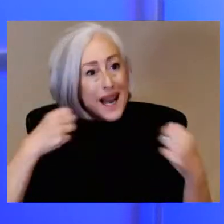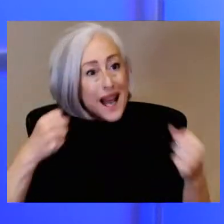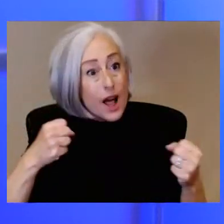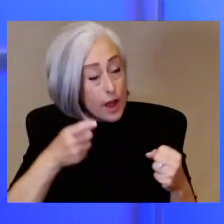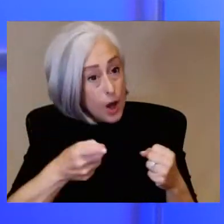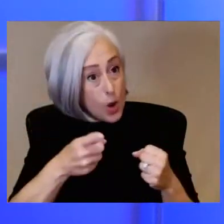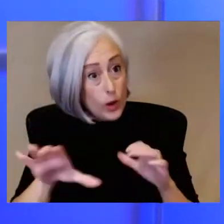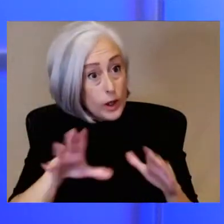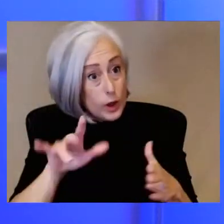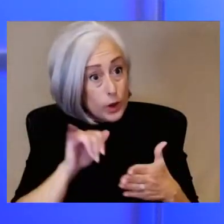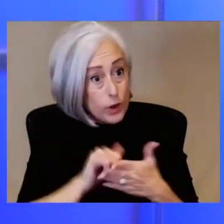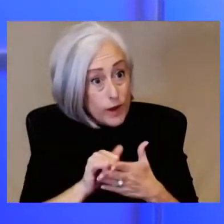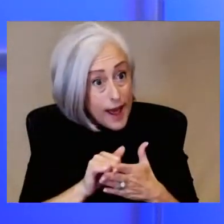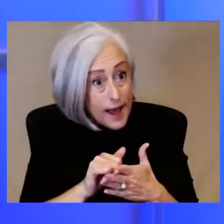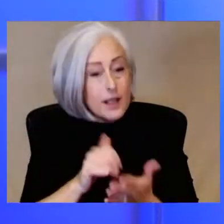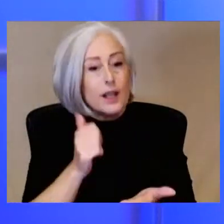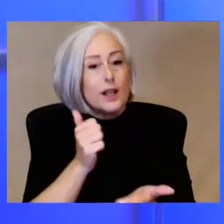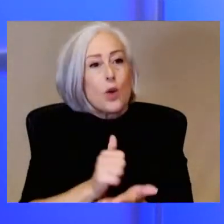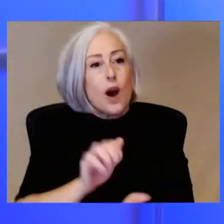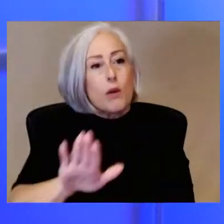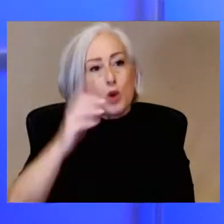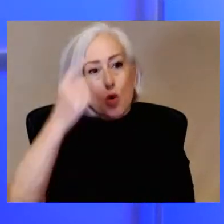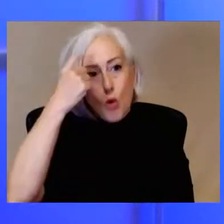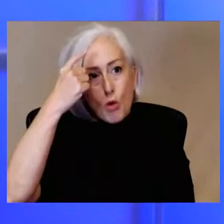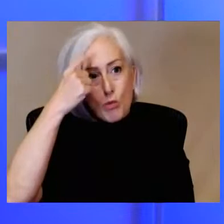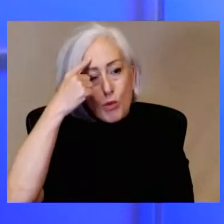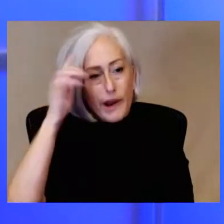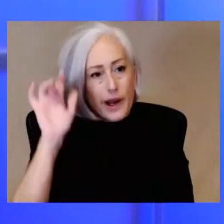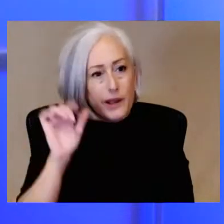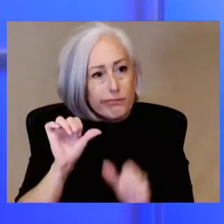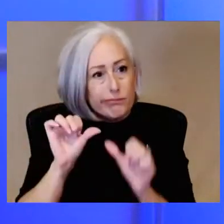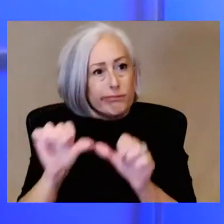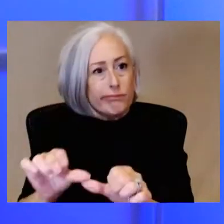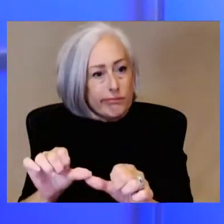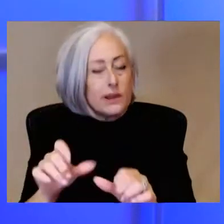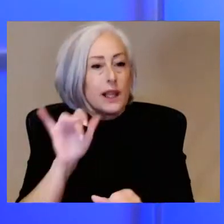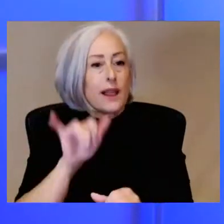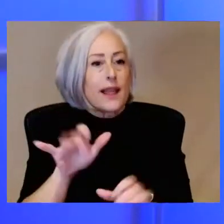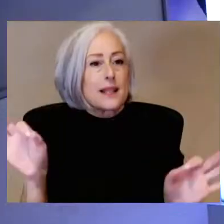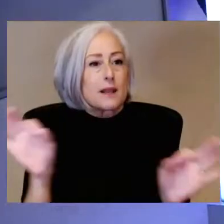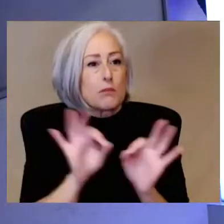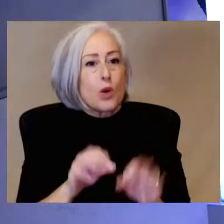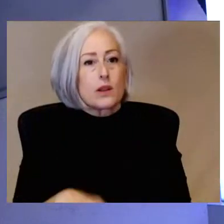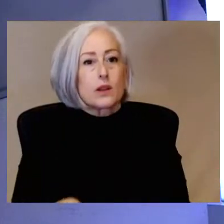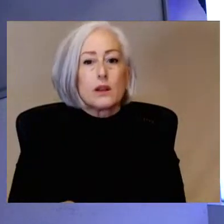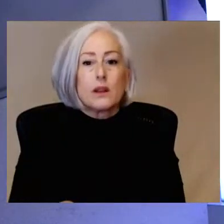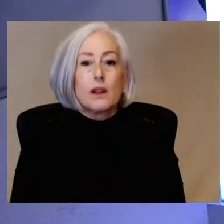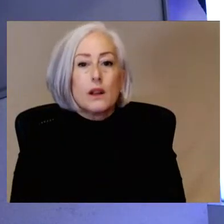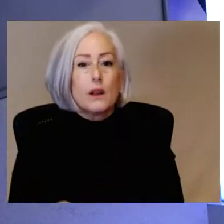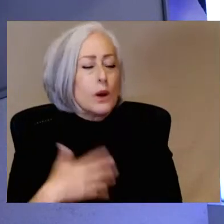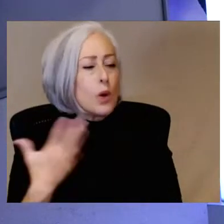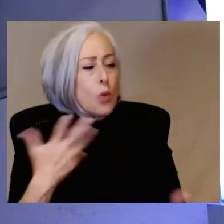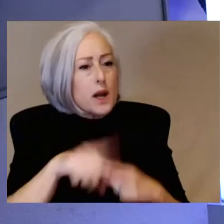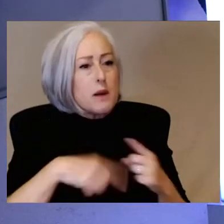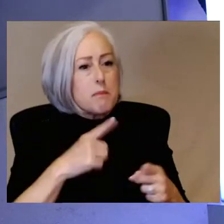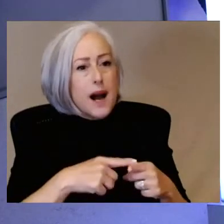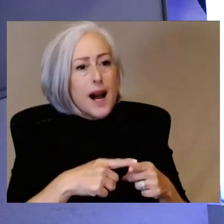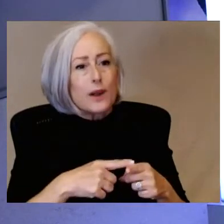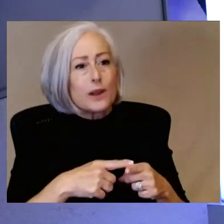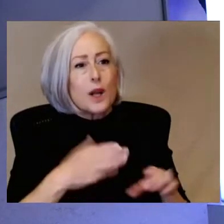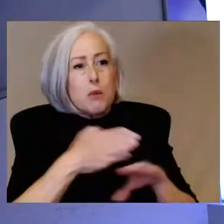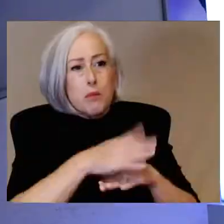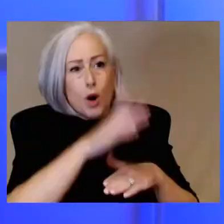helping your brain in the long run. But yeah, those are risk factors. Post-concussion syndrome from young athletes, soccer, et